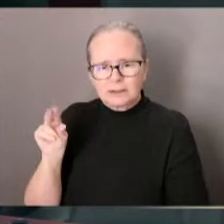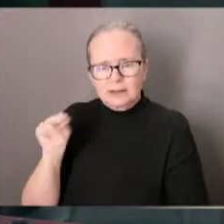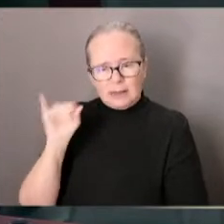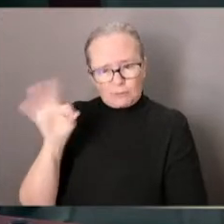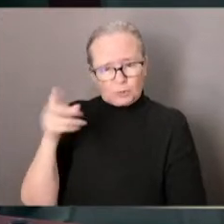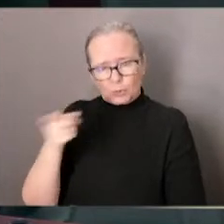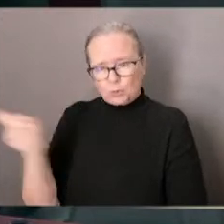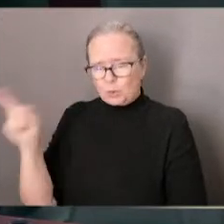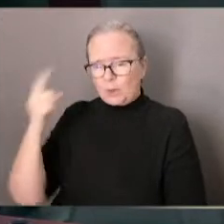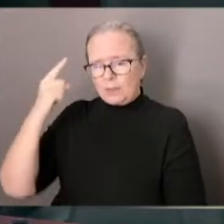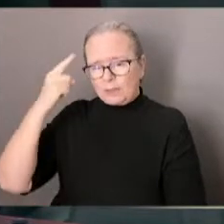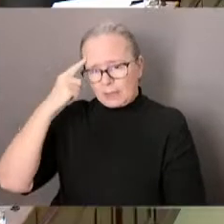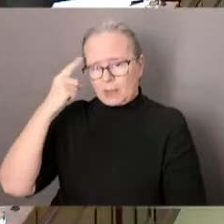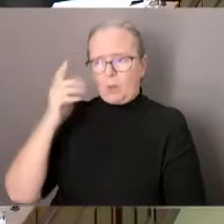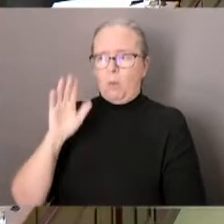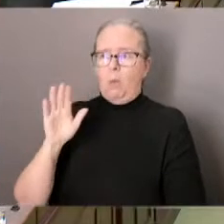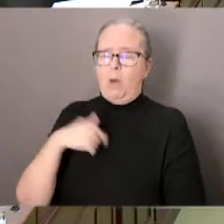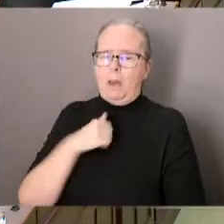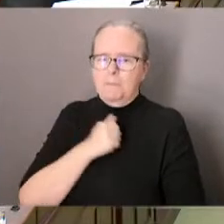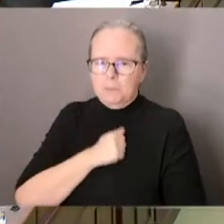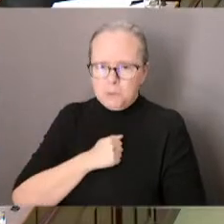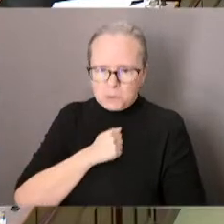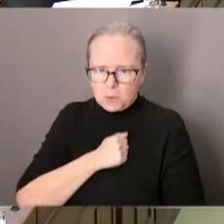for that order